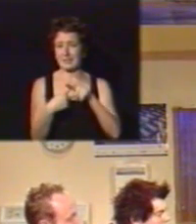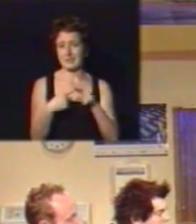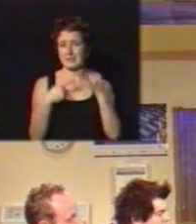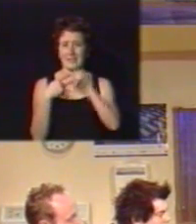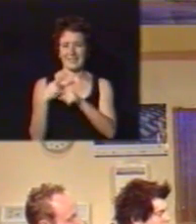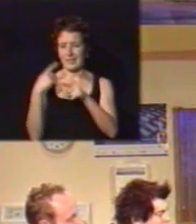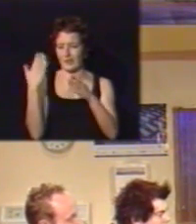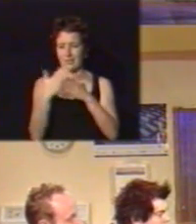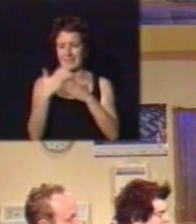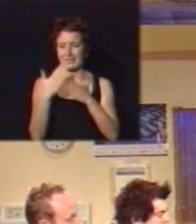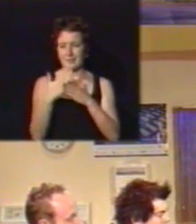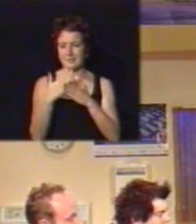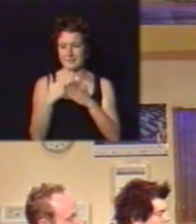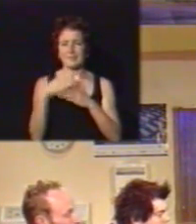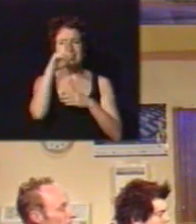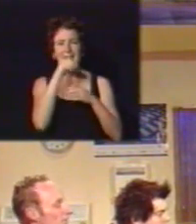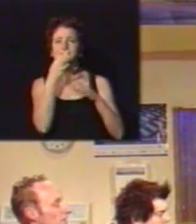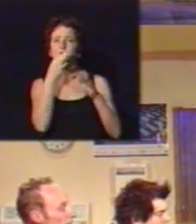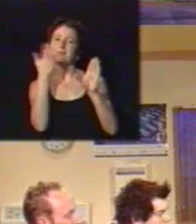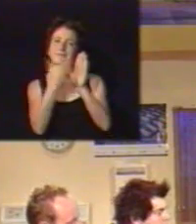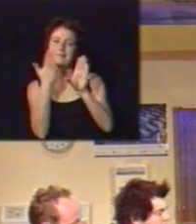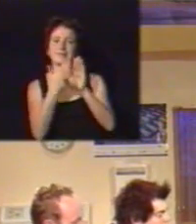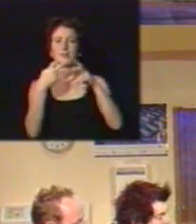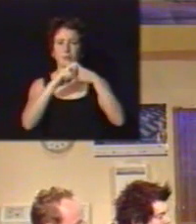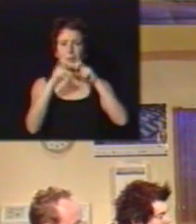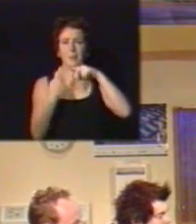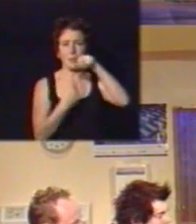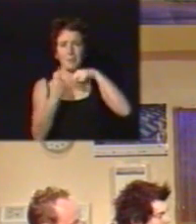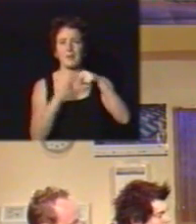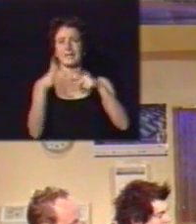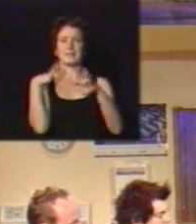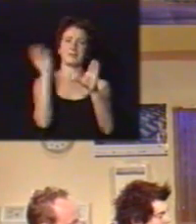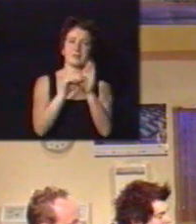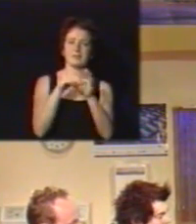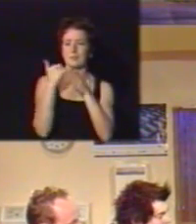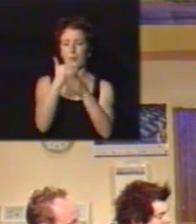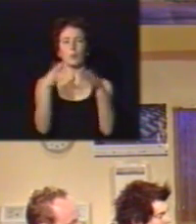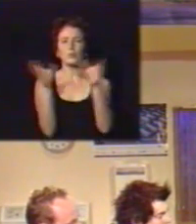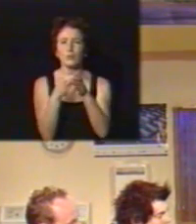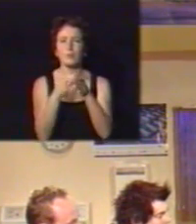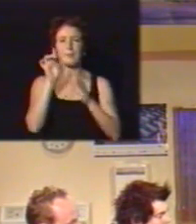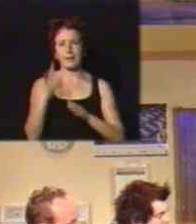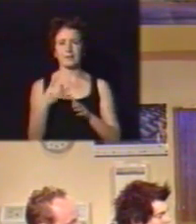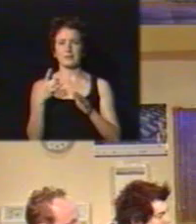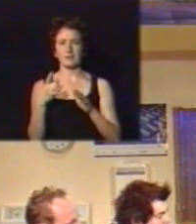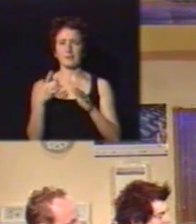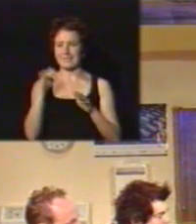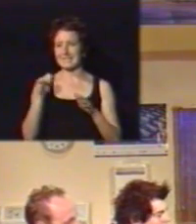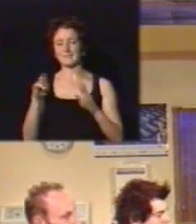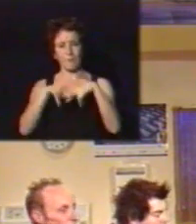with psychiatric counselling and, you know, and contact with support groups and all those sorts of things to help you and your family come to terms with